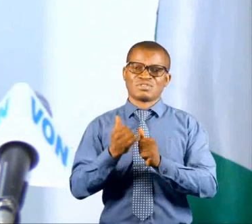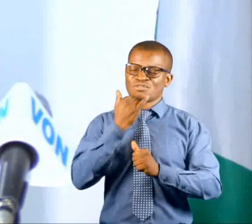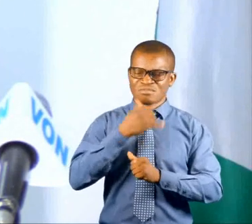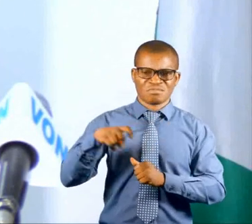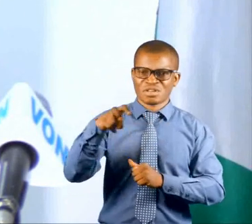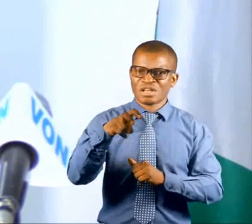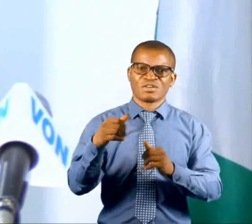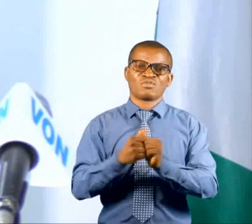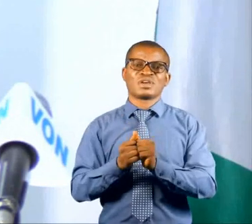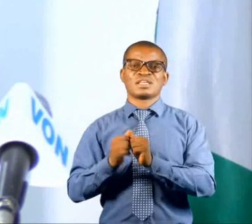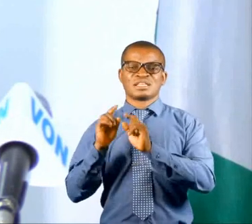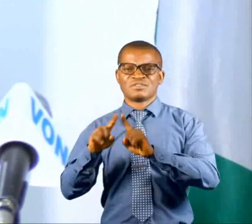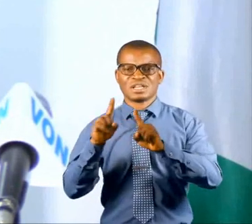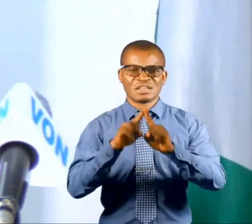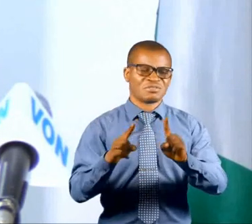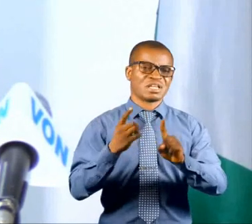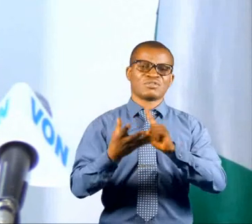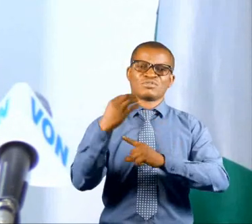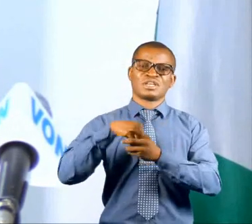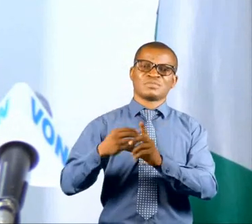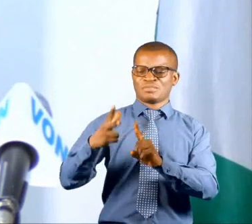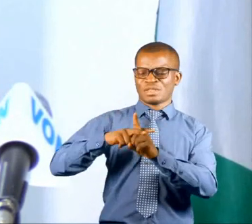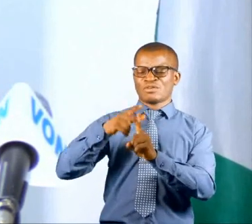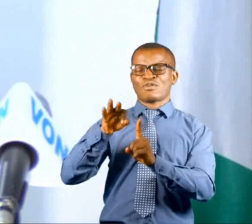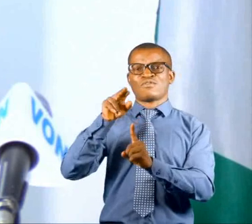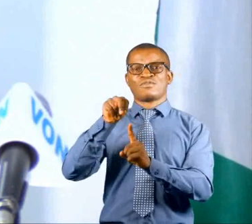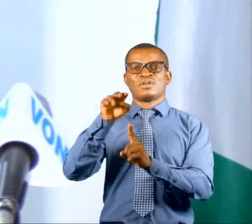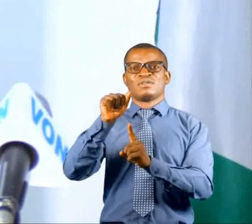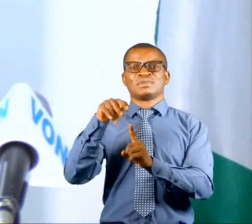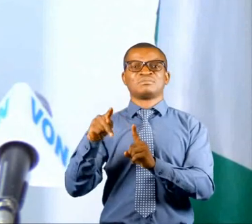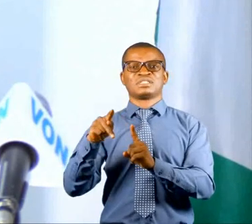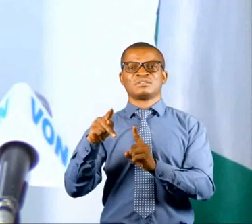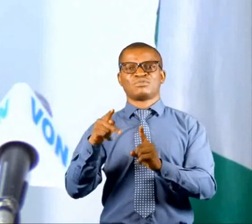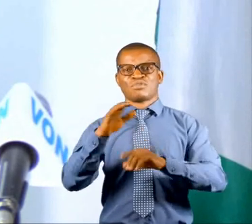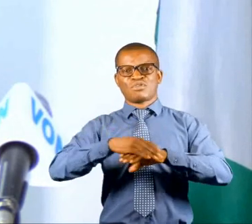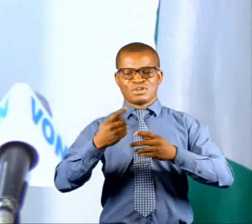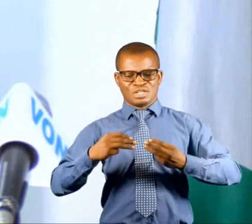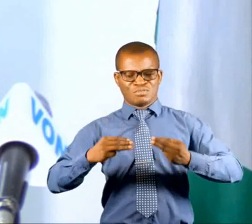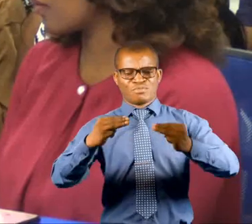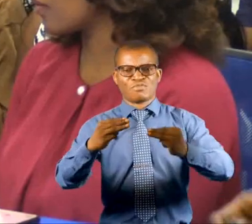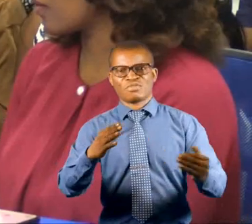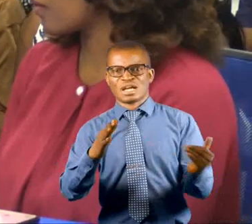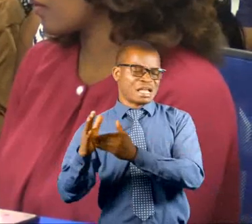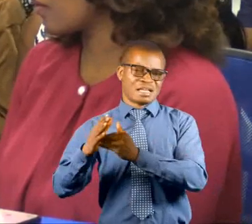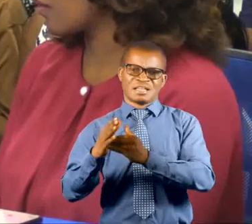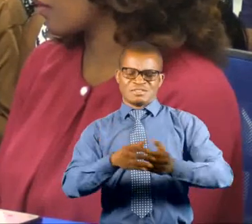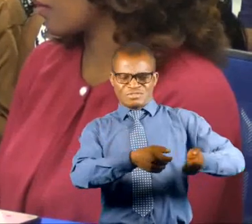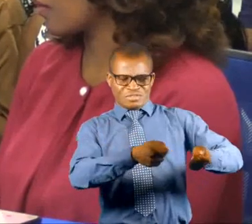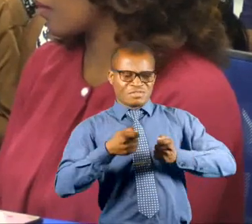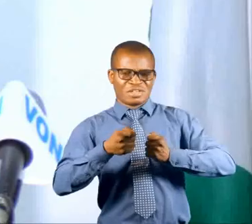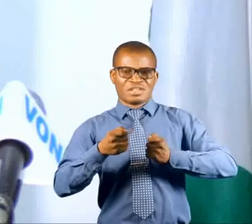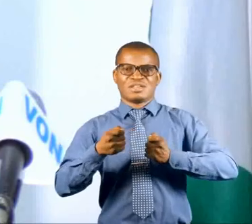of migrants, and the conceptualization and implementation of the NAPTIP On The Move Against Trafficking in Persons road